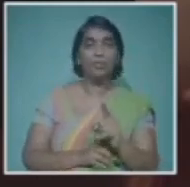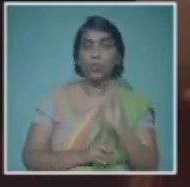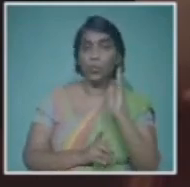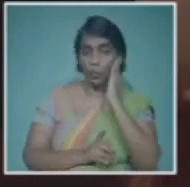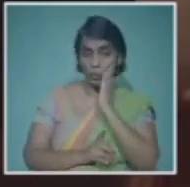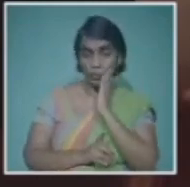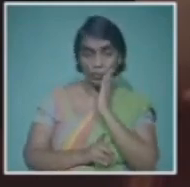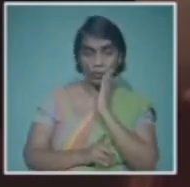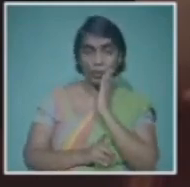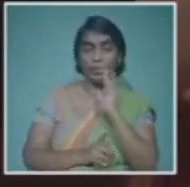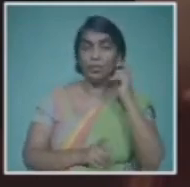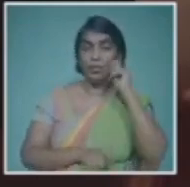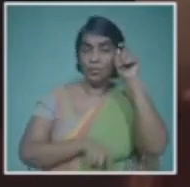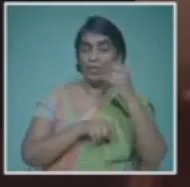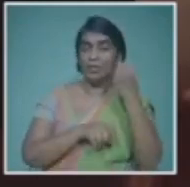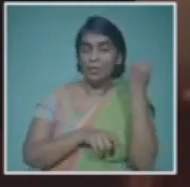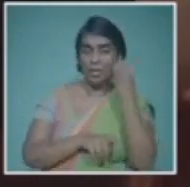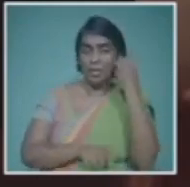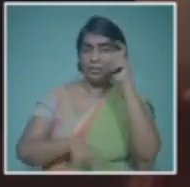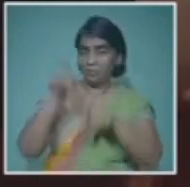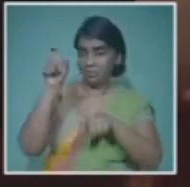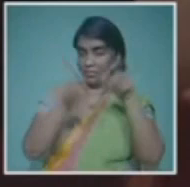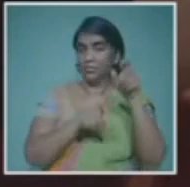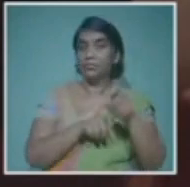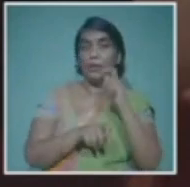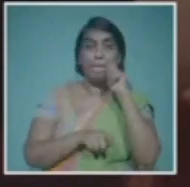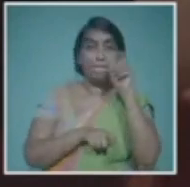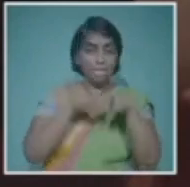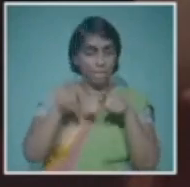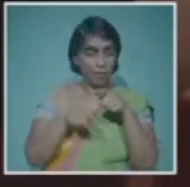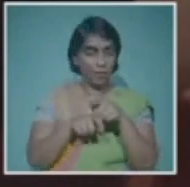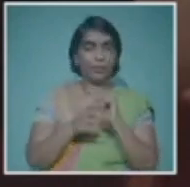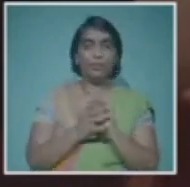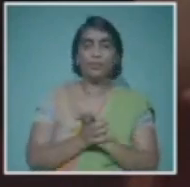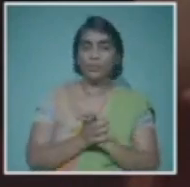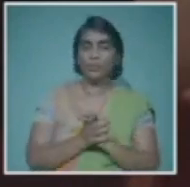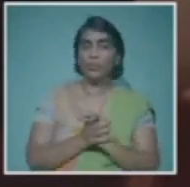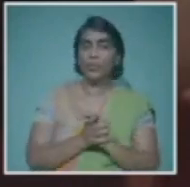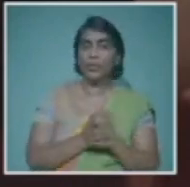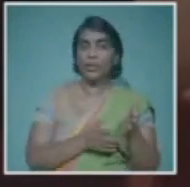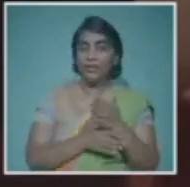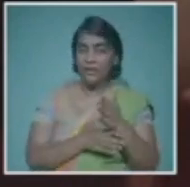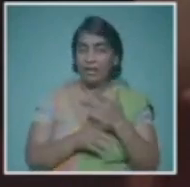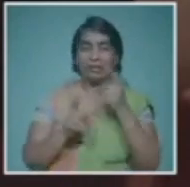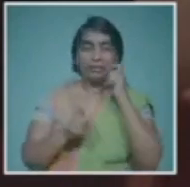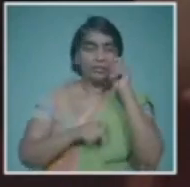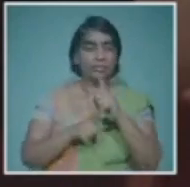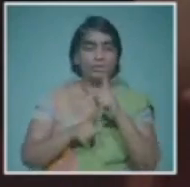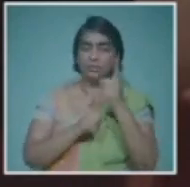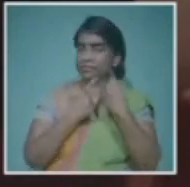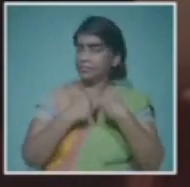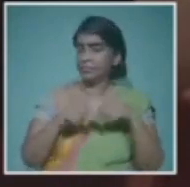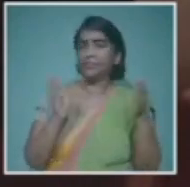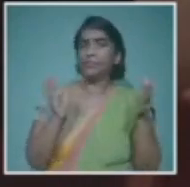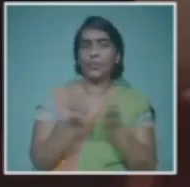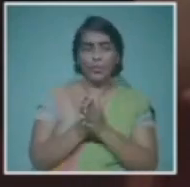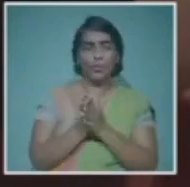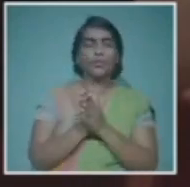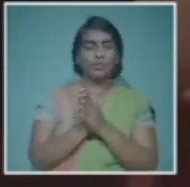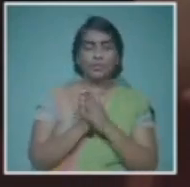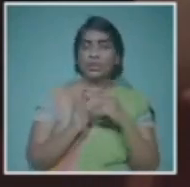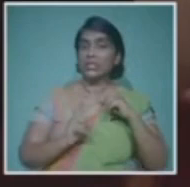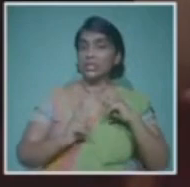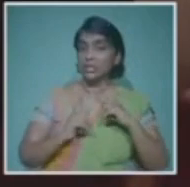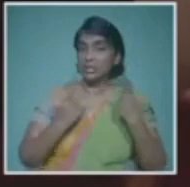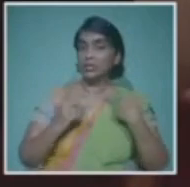children of slaves will live together. And I have a dream that my motherland Sri Lanka will live as Tamils,